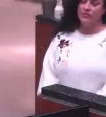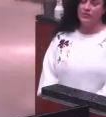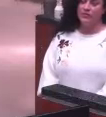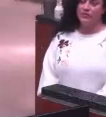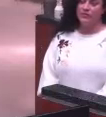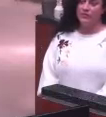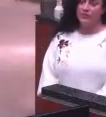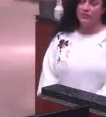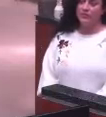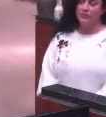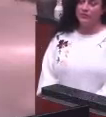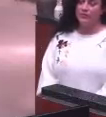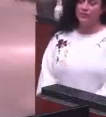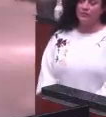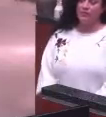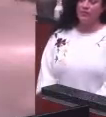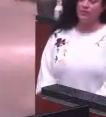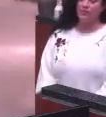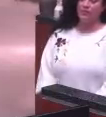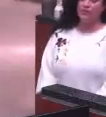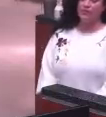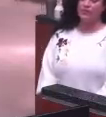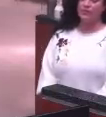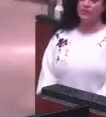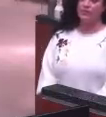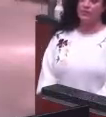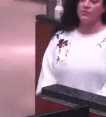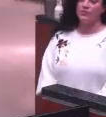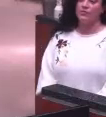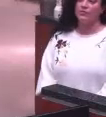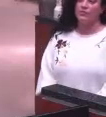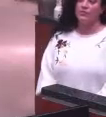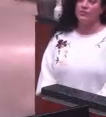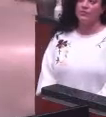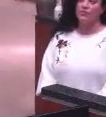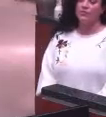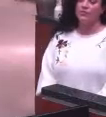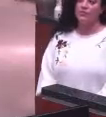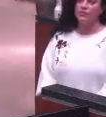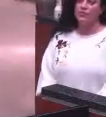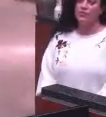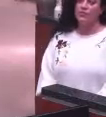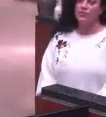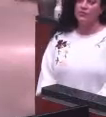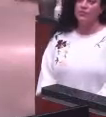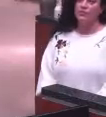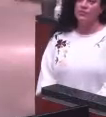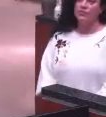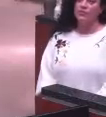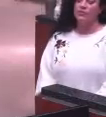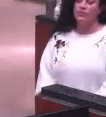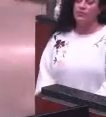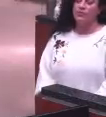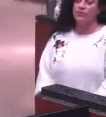that everyone has the right to a safe and healthy environment. That is why we are working tirelessly to address air and